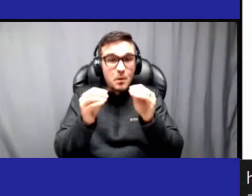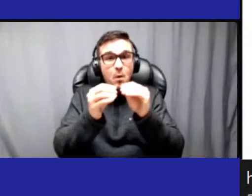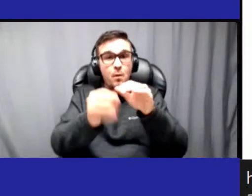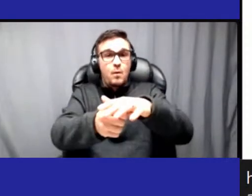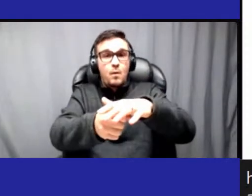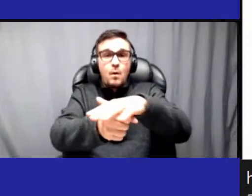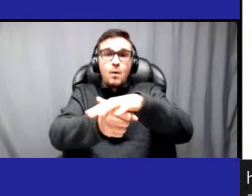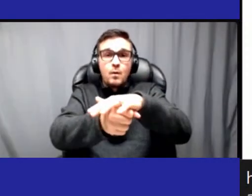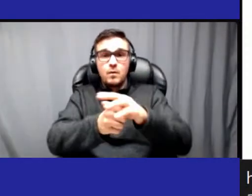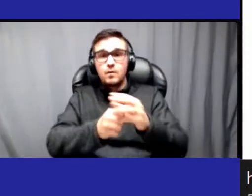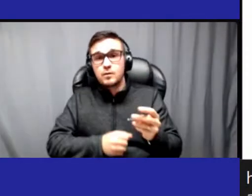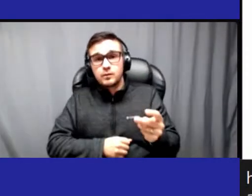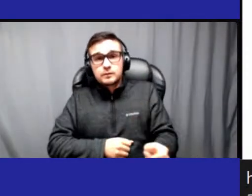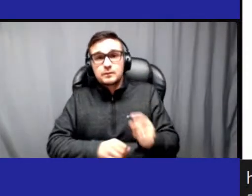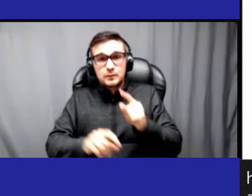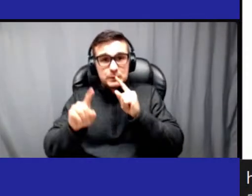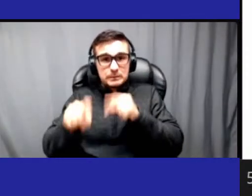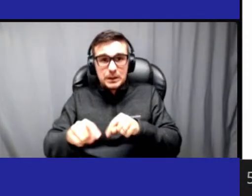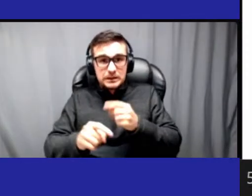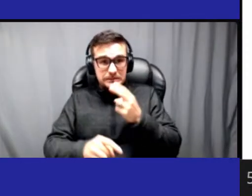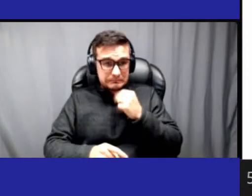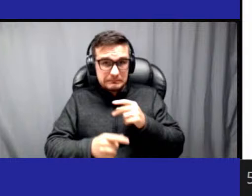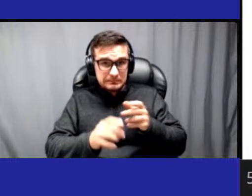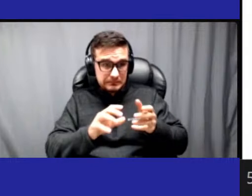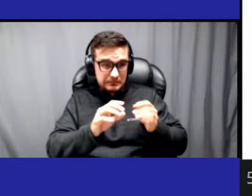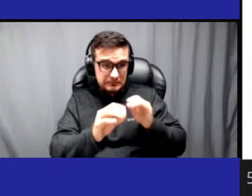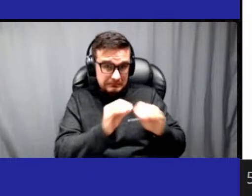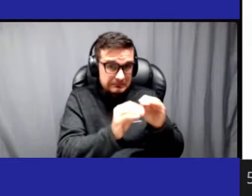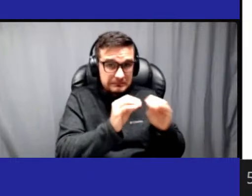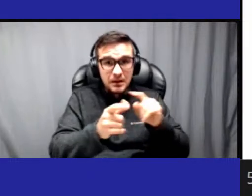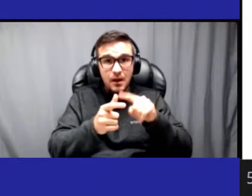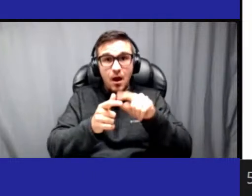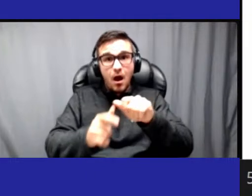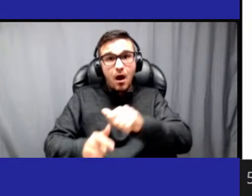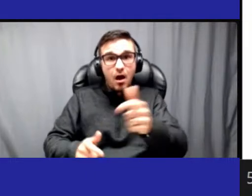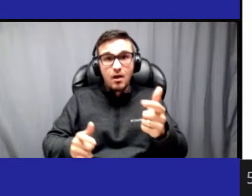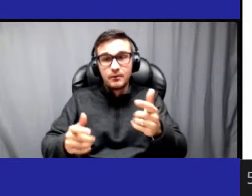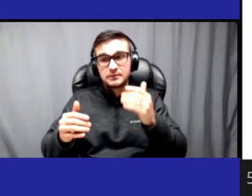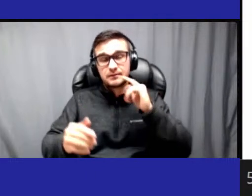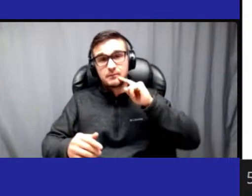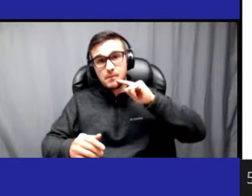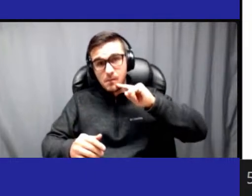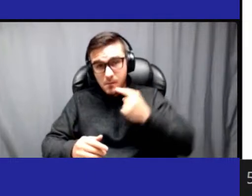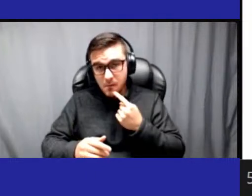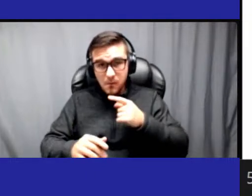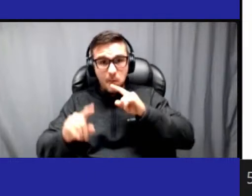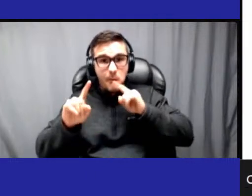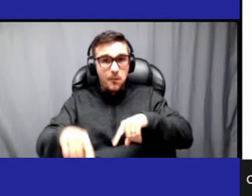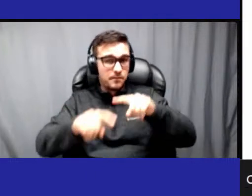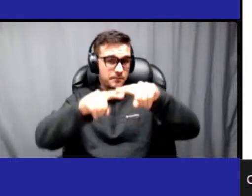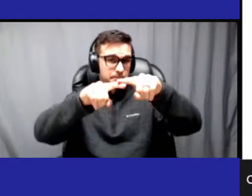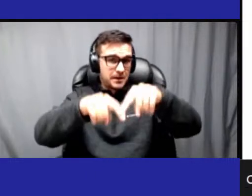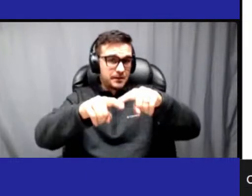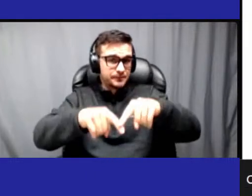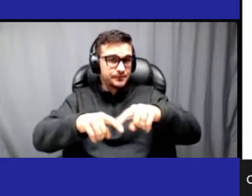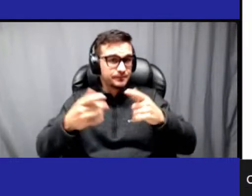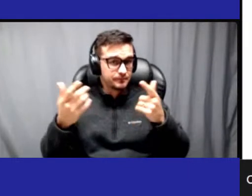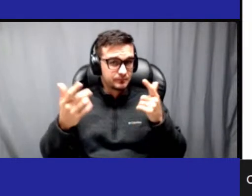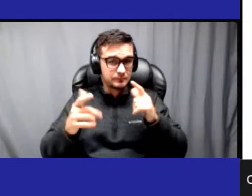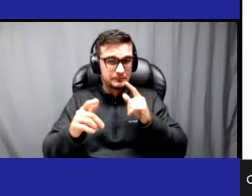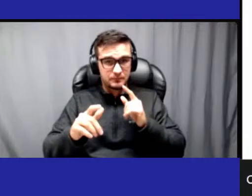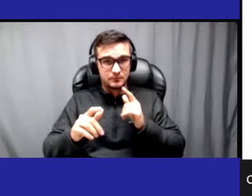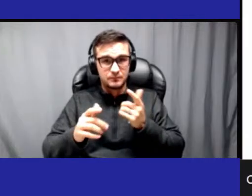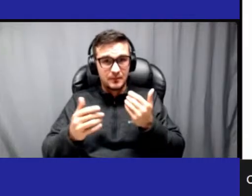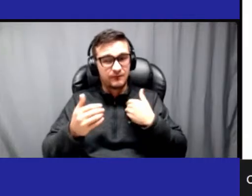response, nimble, and then some of the other ones that are sort of the more hefty response depending on the type of response we need. We have a variety of vendors